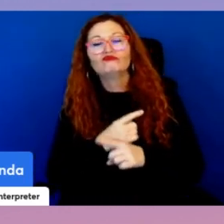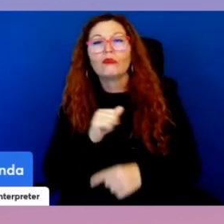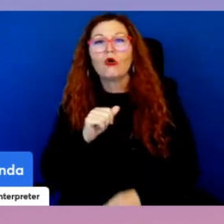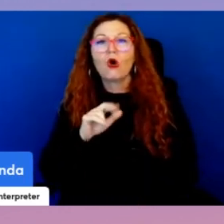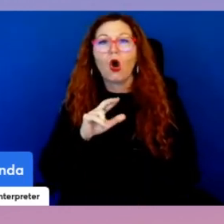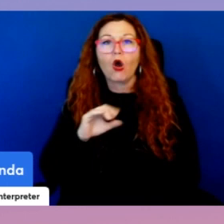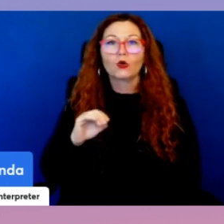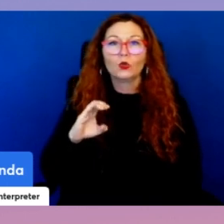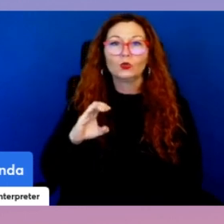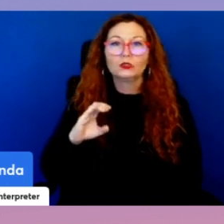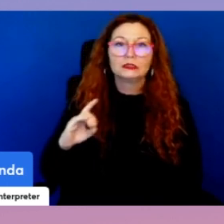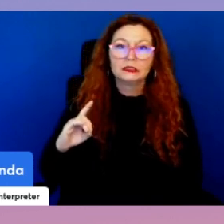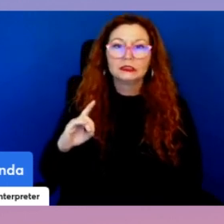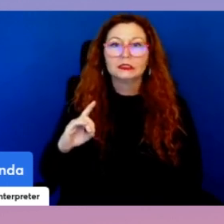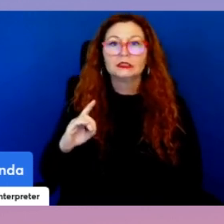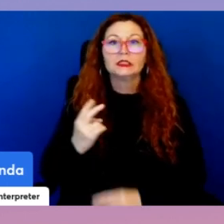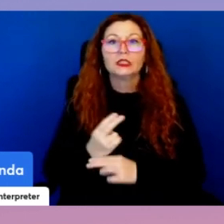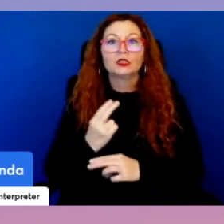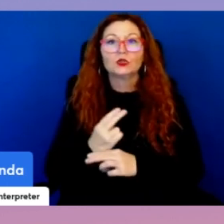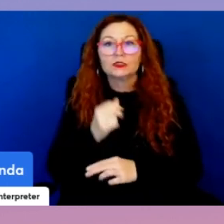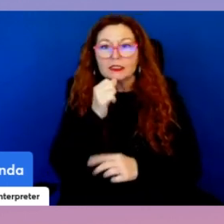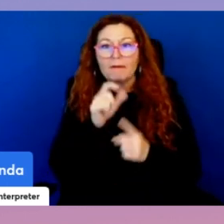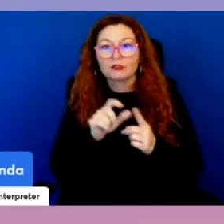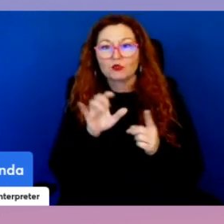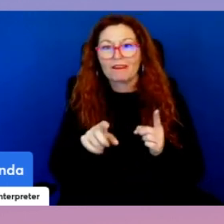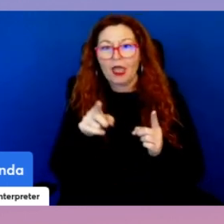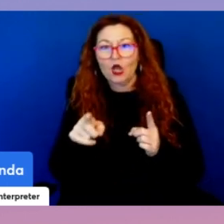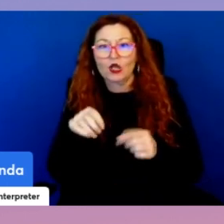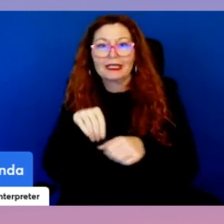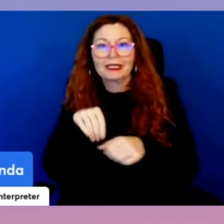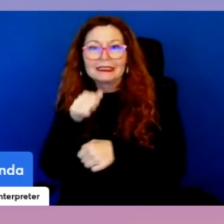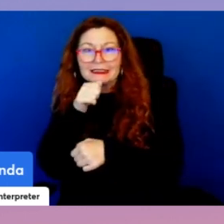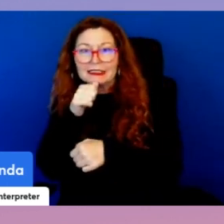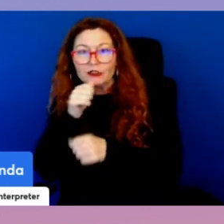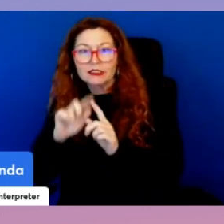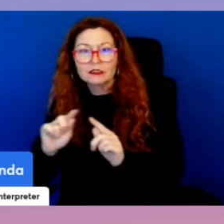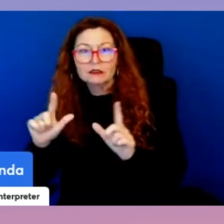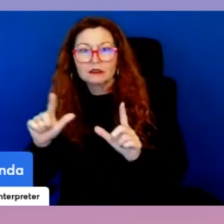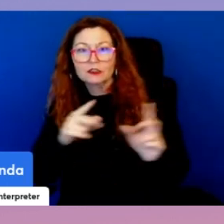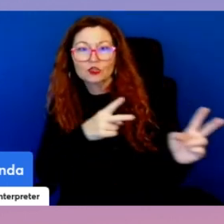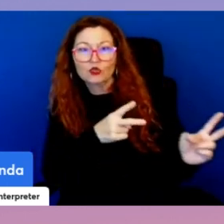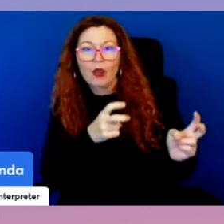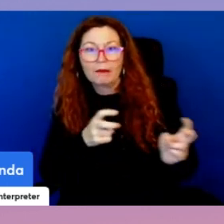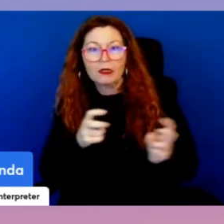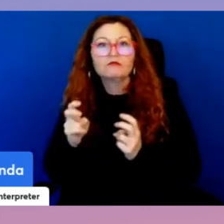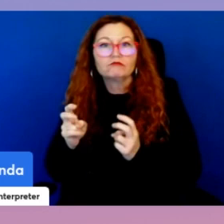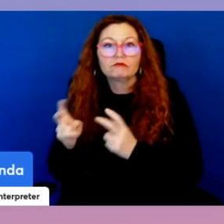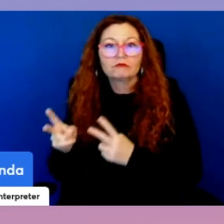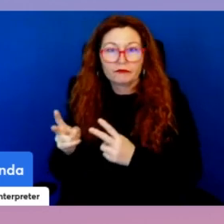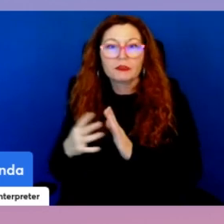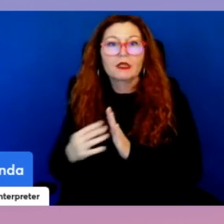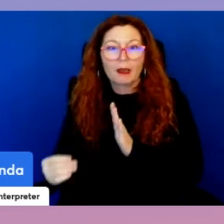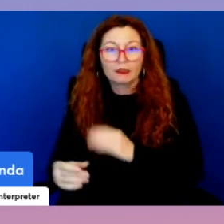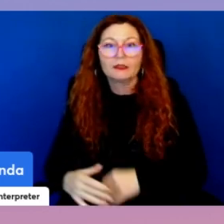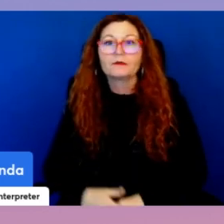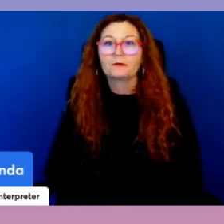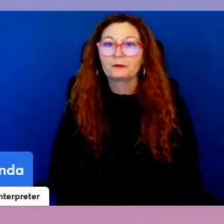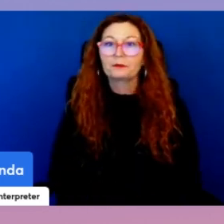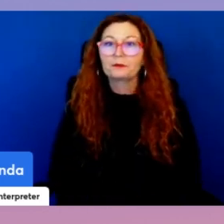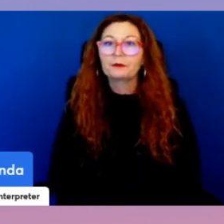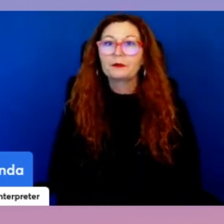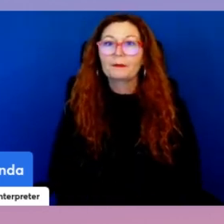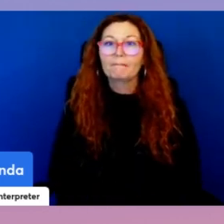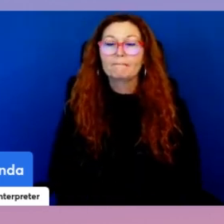the password in here in this secret. So let's grab it. And there it is. Let's copy that